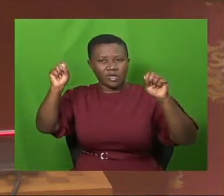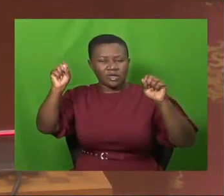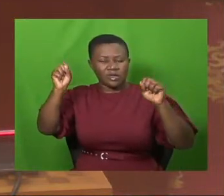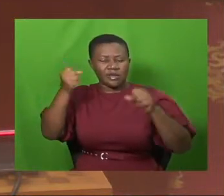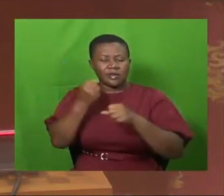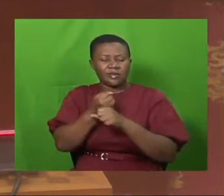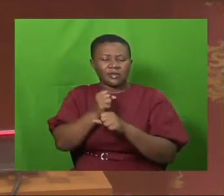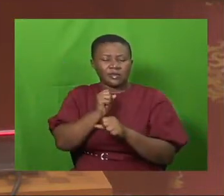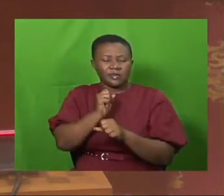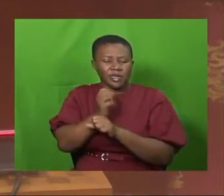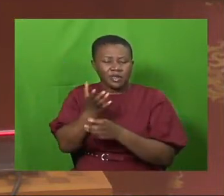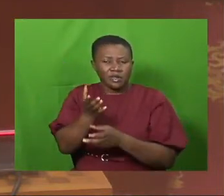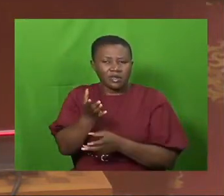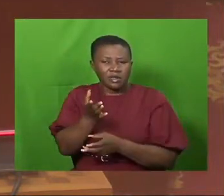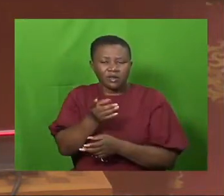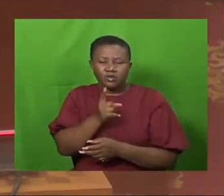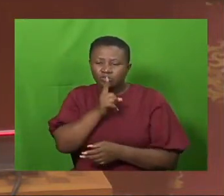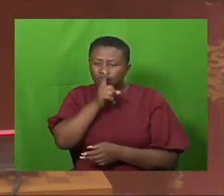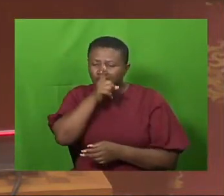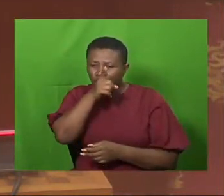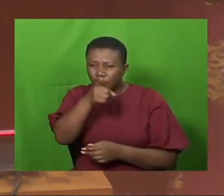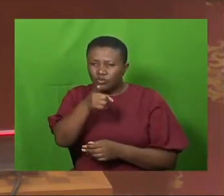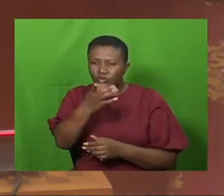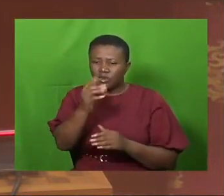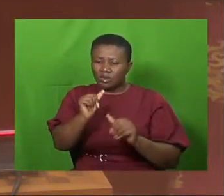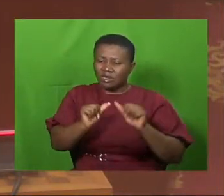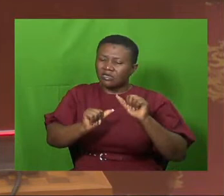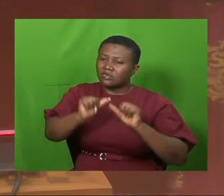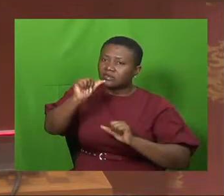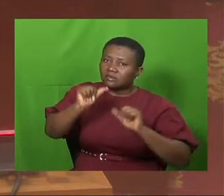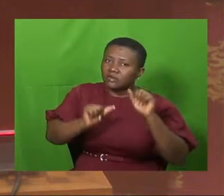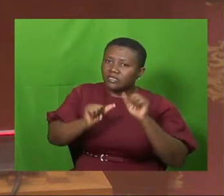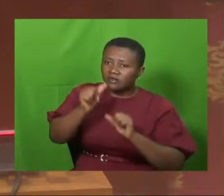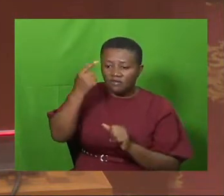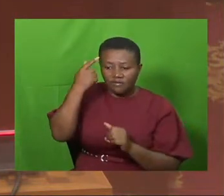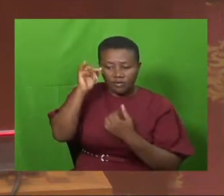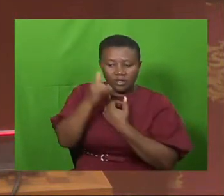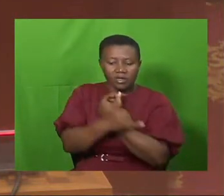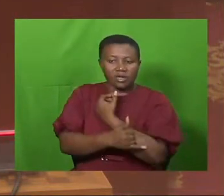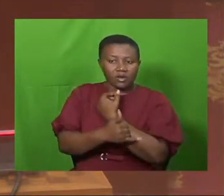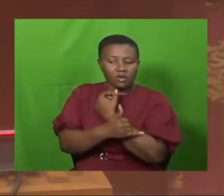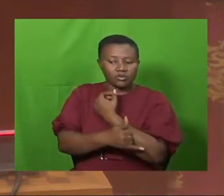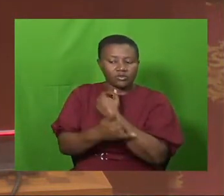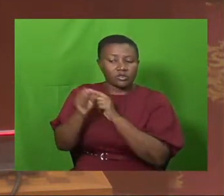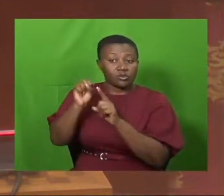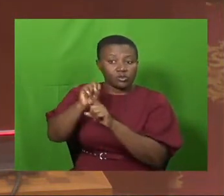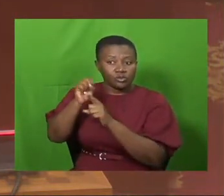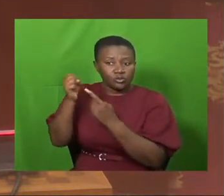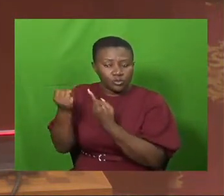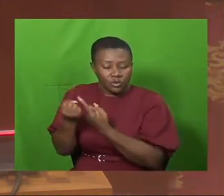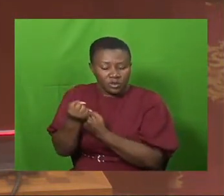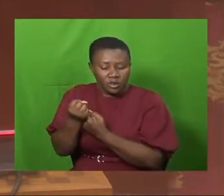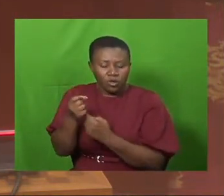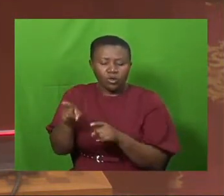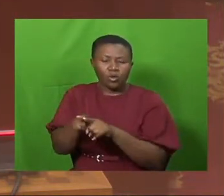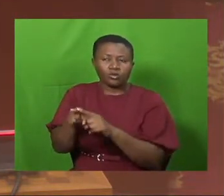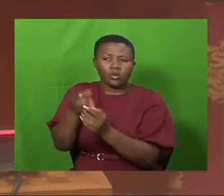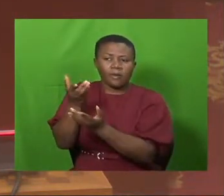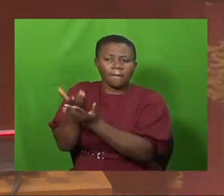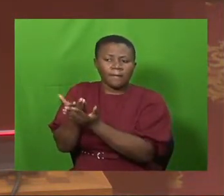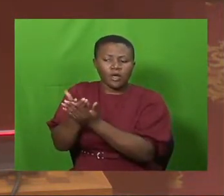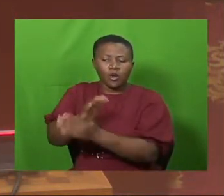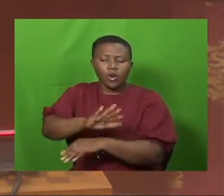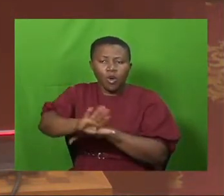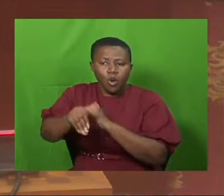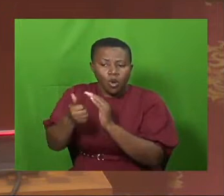assessment of our country's situation and sought for the support of all in addressing it